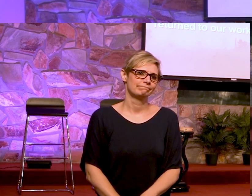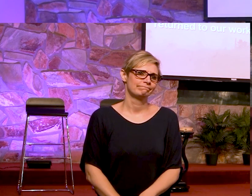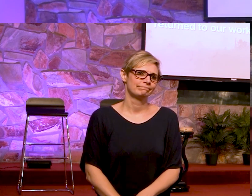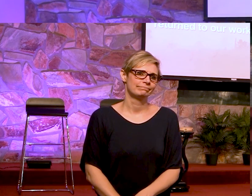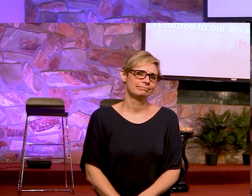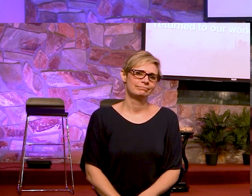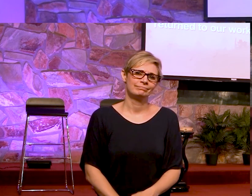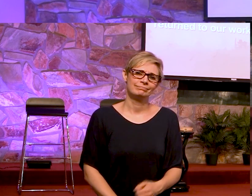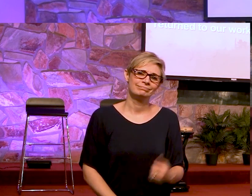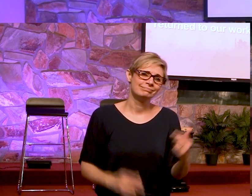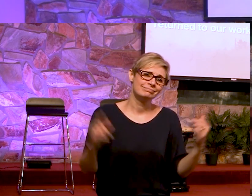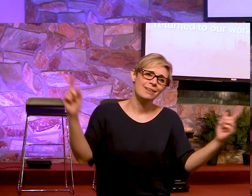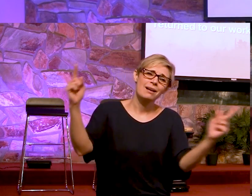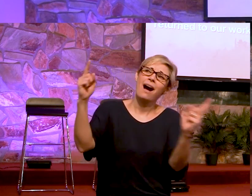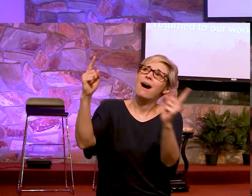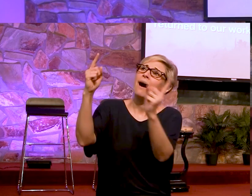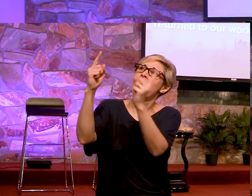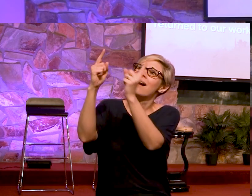Come to the Lord.